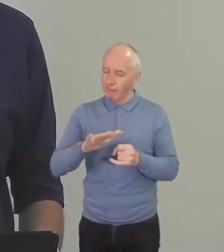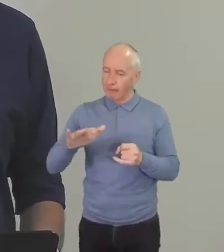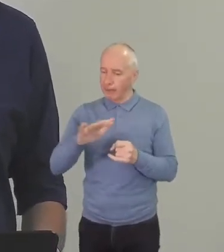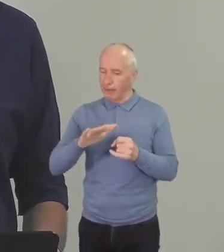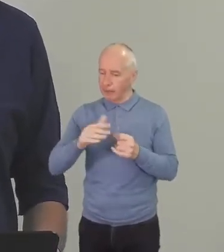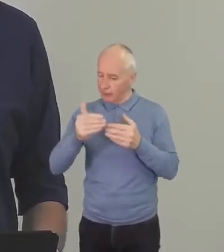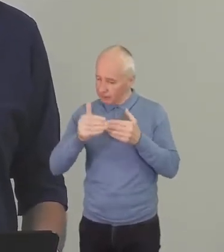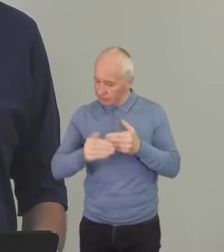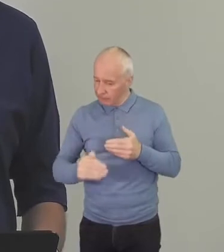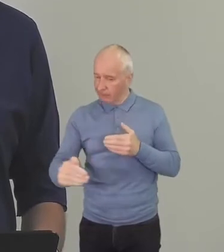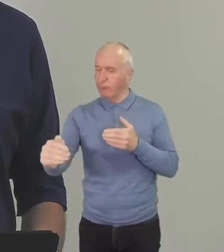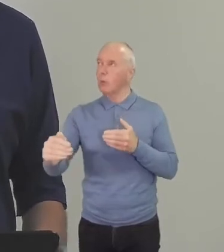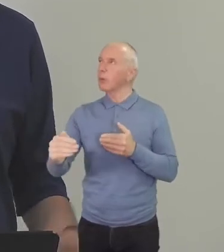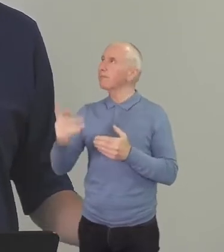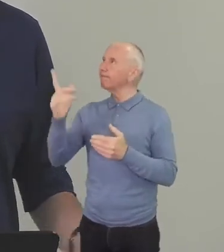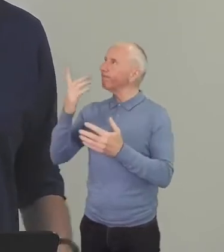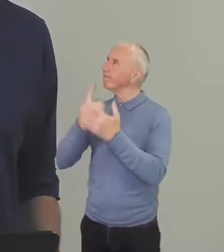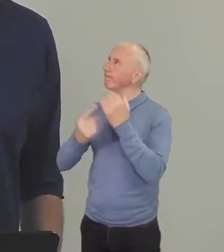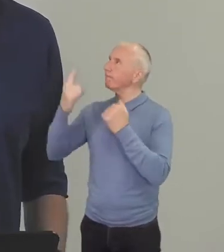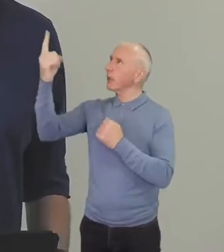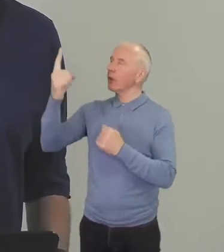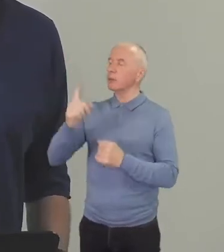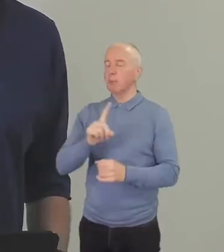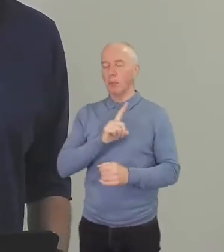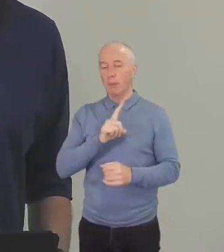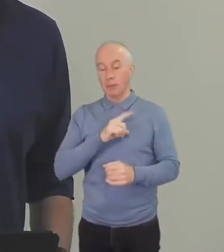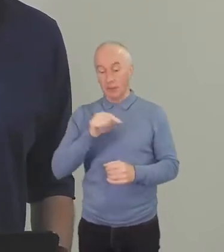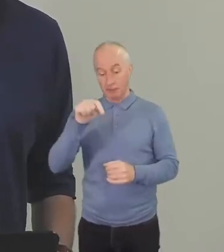God in the world.